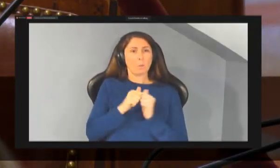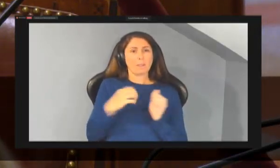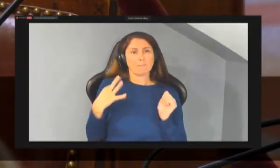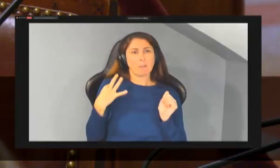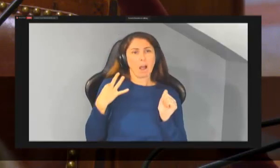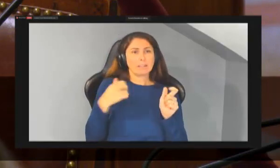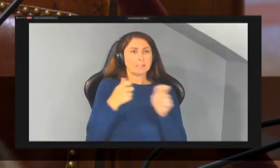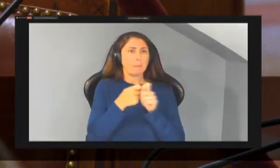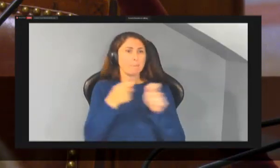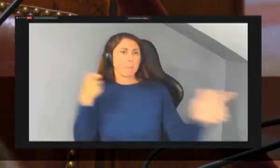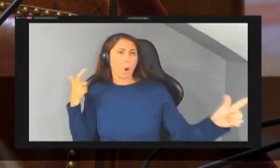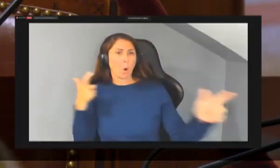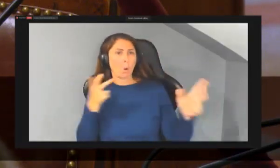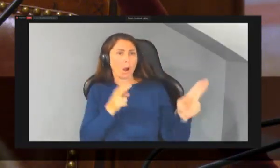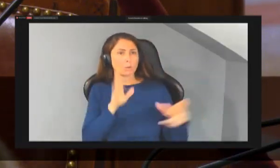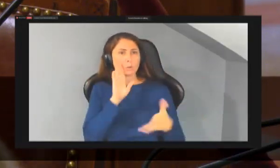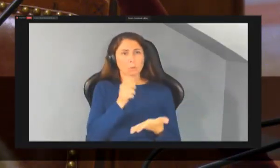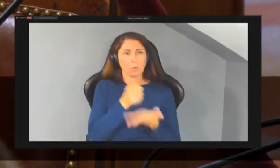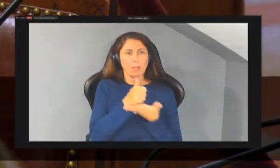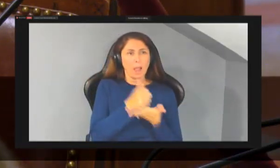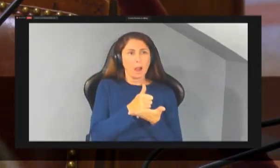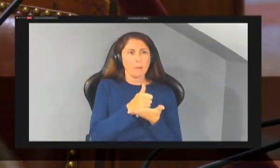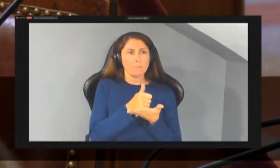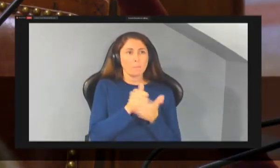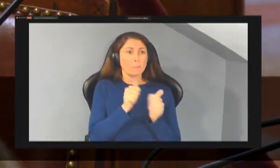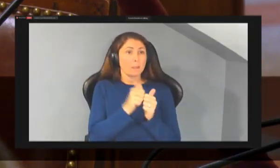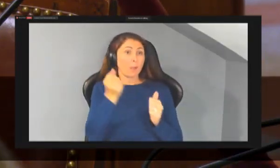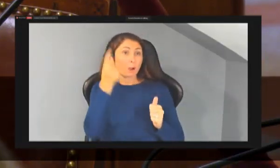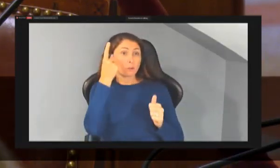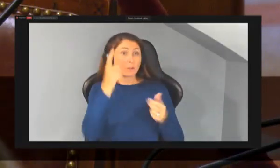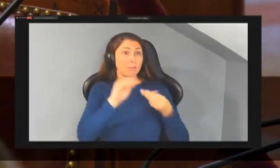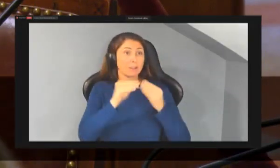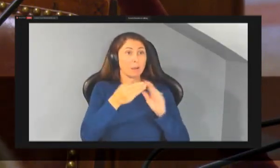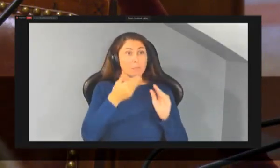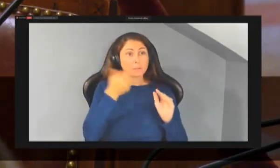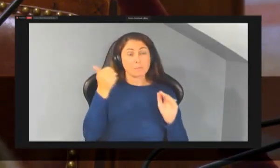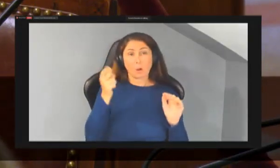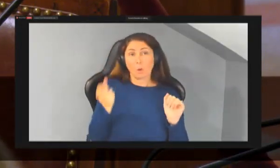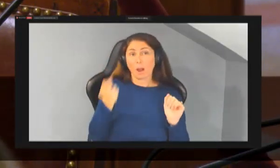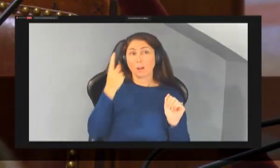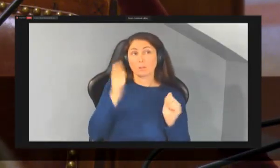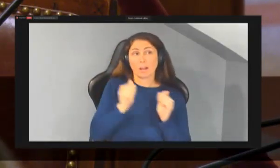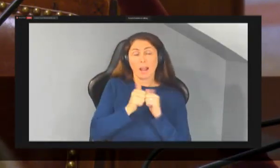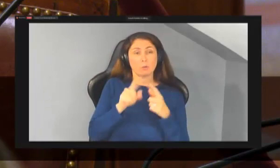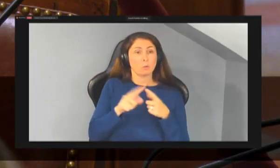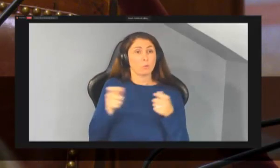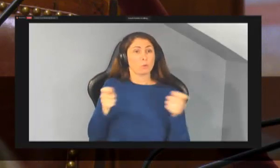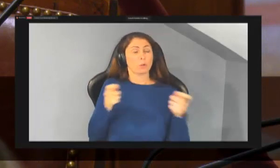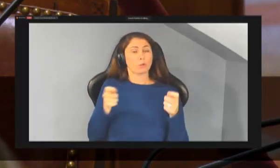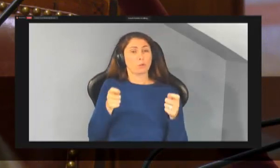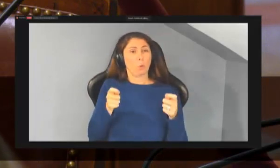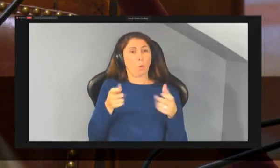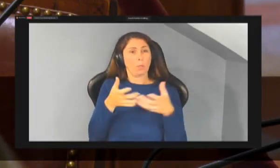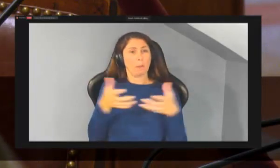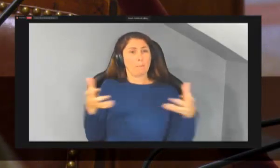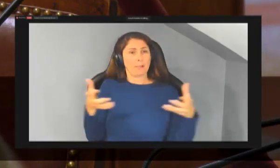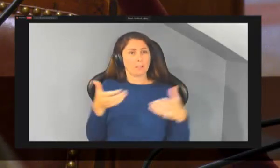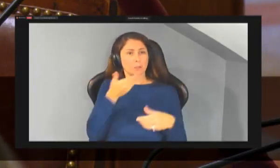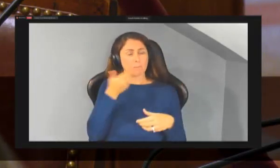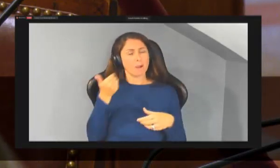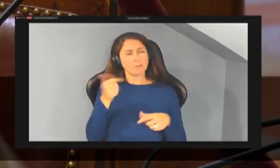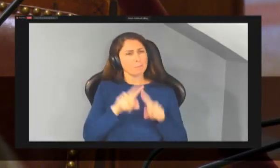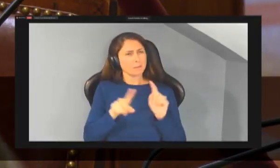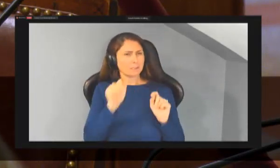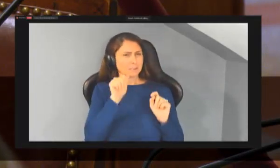hunters is going to somehow help with understanding our numbers better or understanding how to control the population better. But it doesn't seem